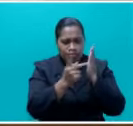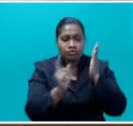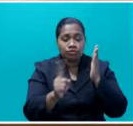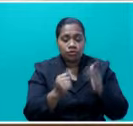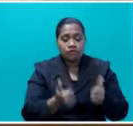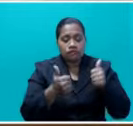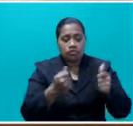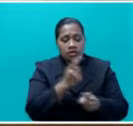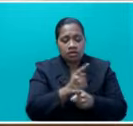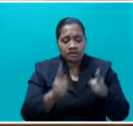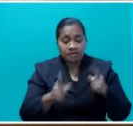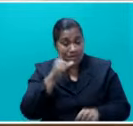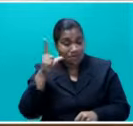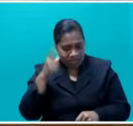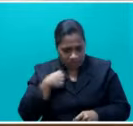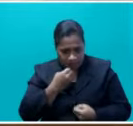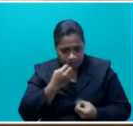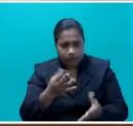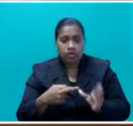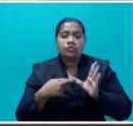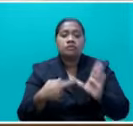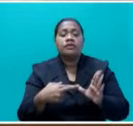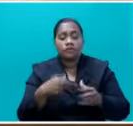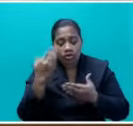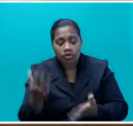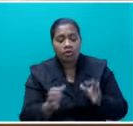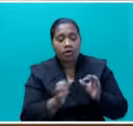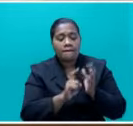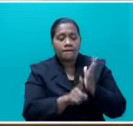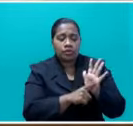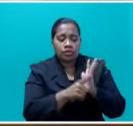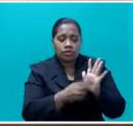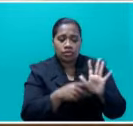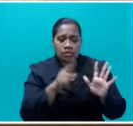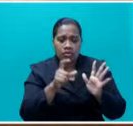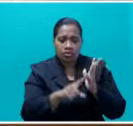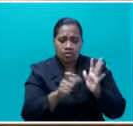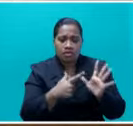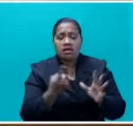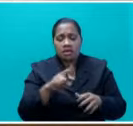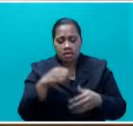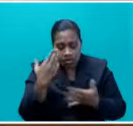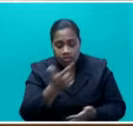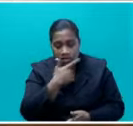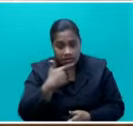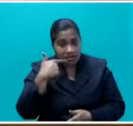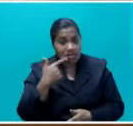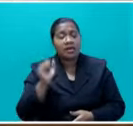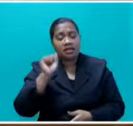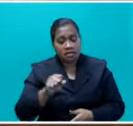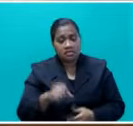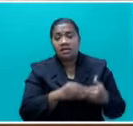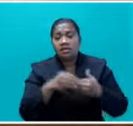yesterday in responding to Honorable Mbulunauda and Honorable Ngerengere Tambua, and of course, the leader